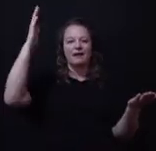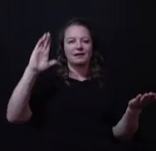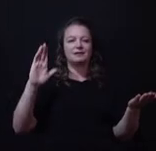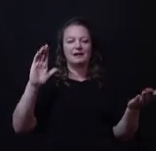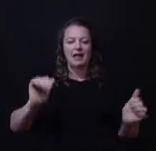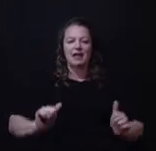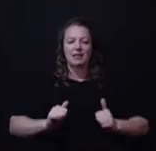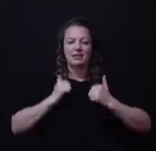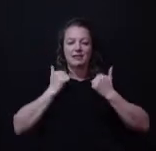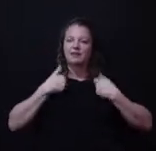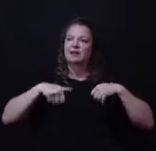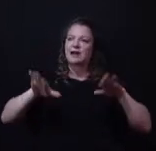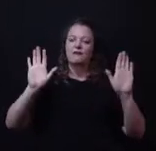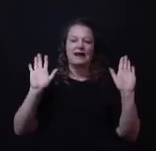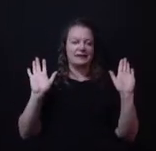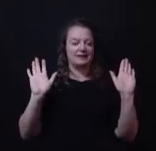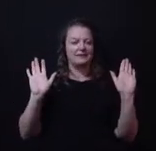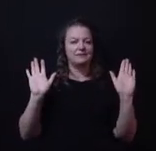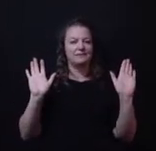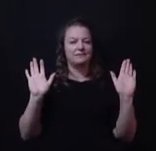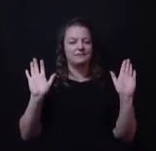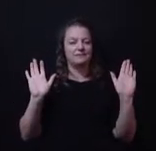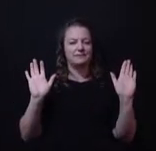Living sacrifices.